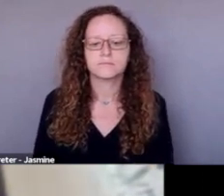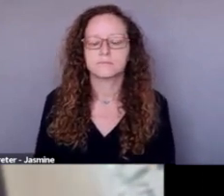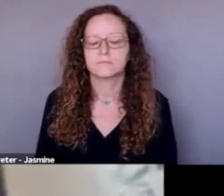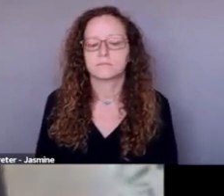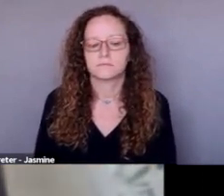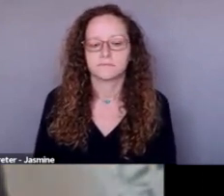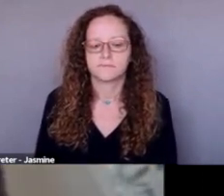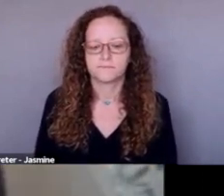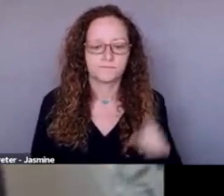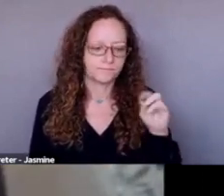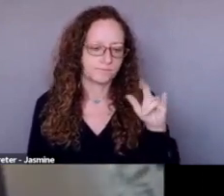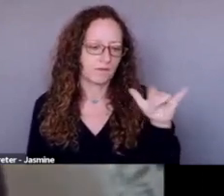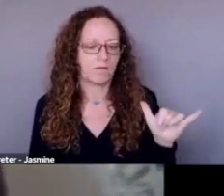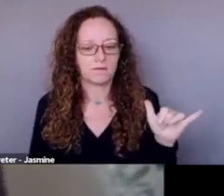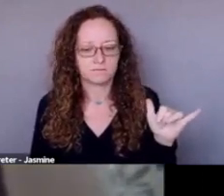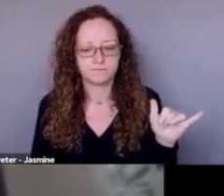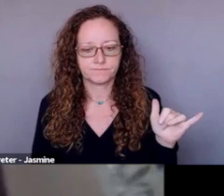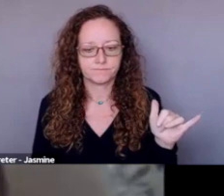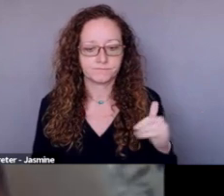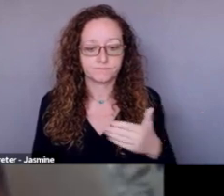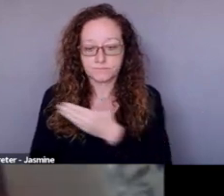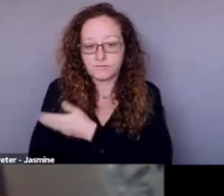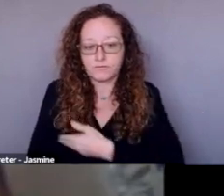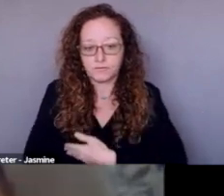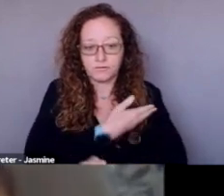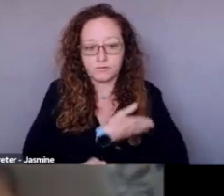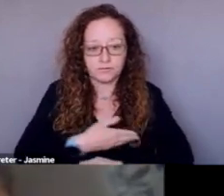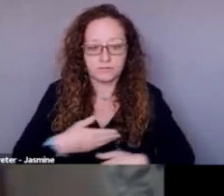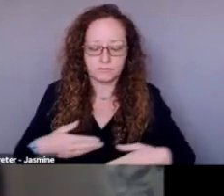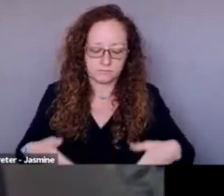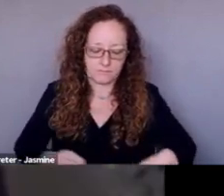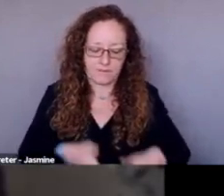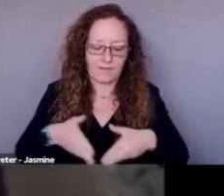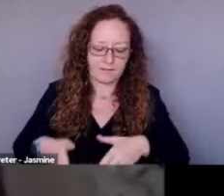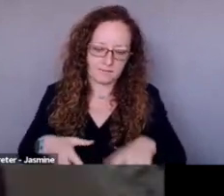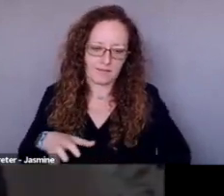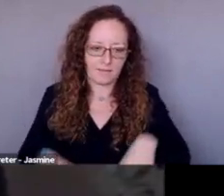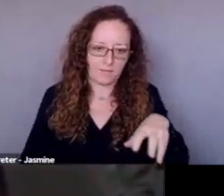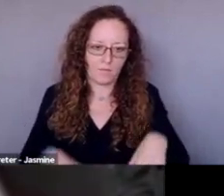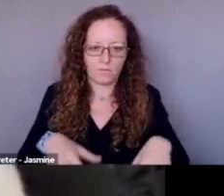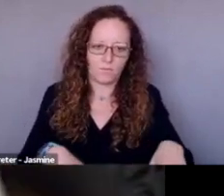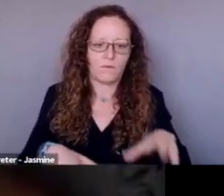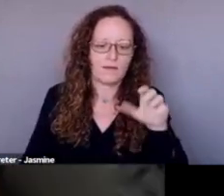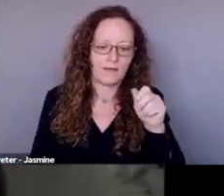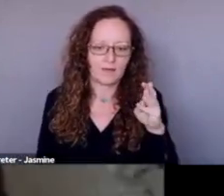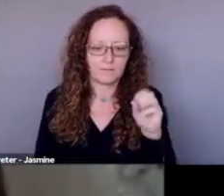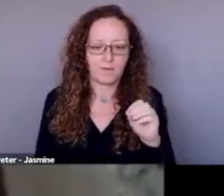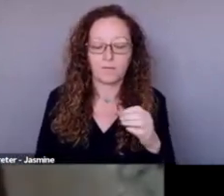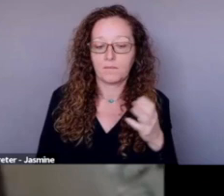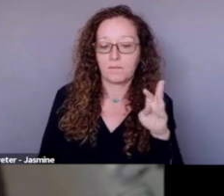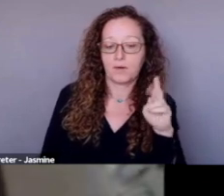yeah, Dolly has the t-shirt and the camouflage pants, but Burley has her jacket on